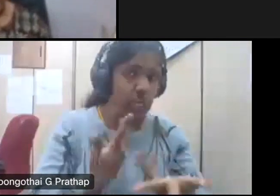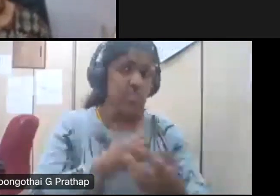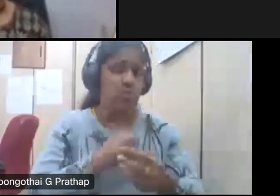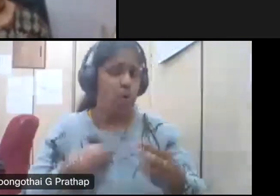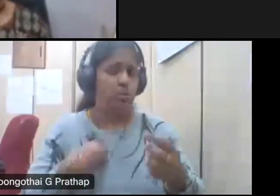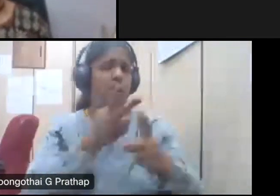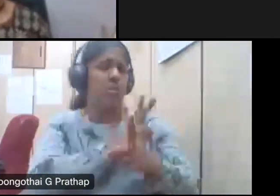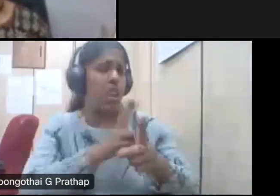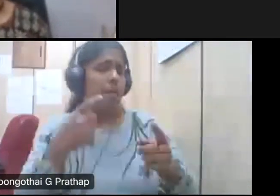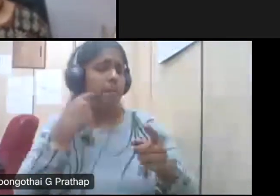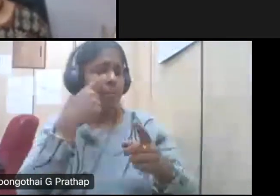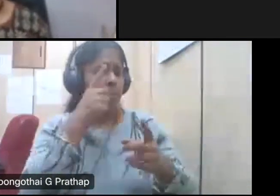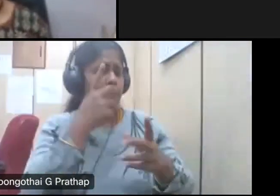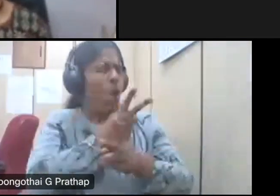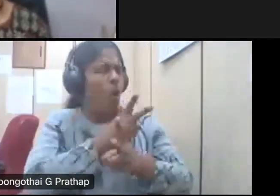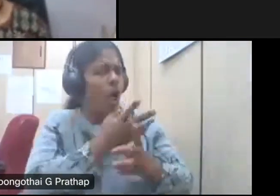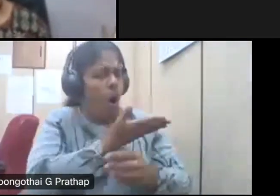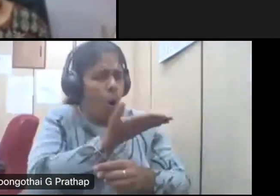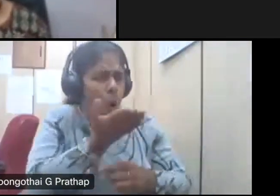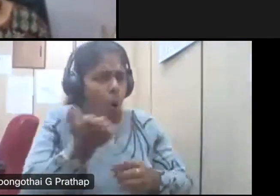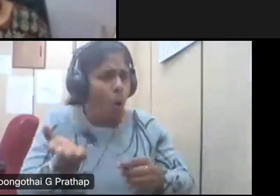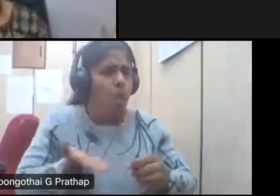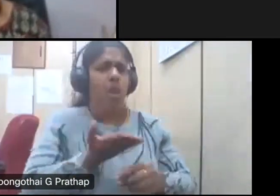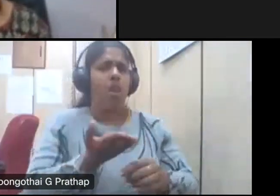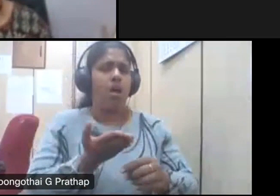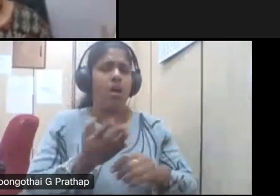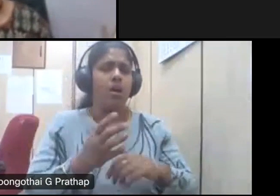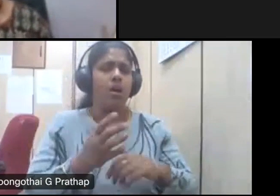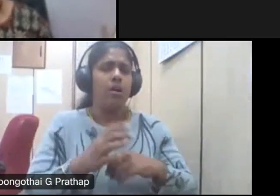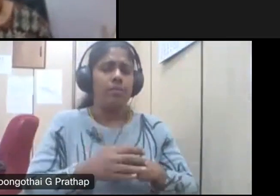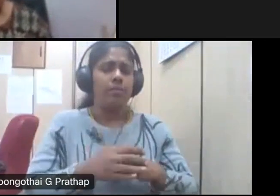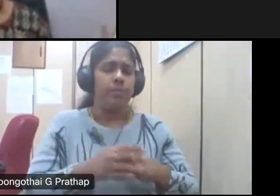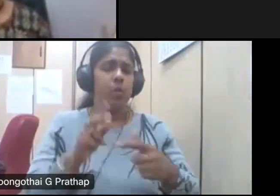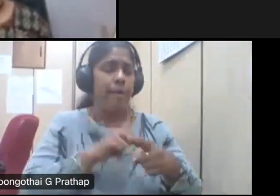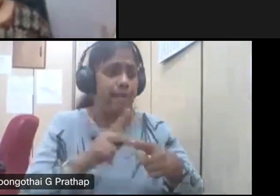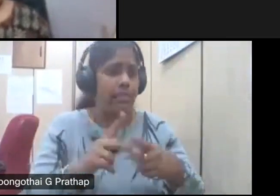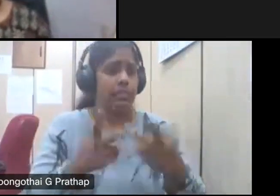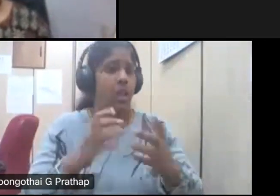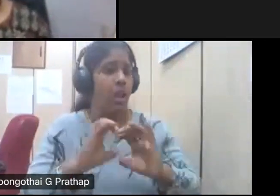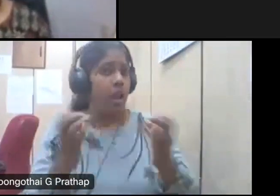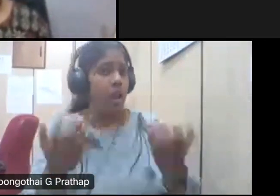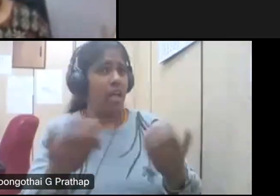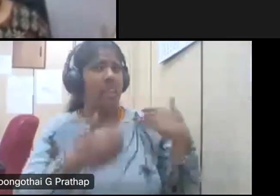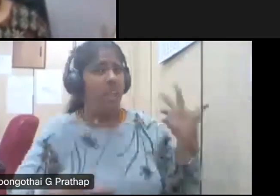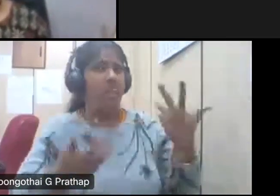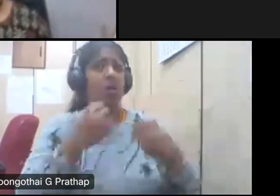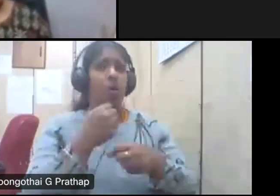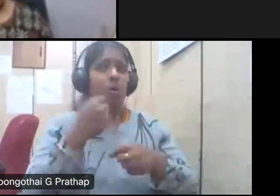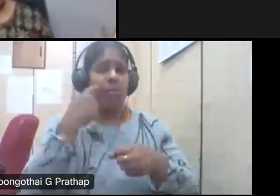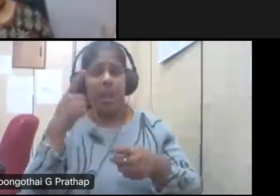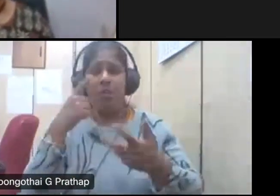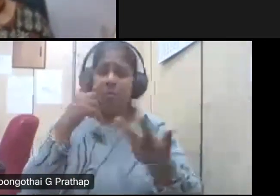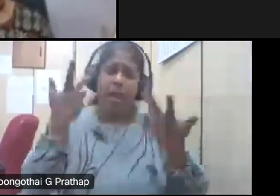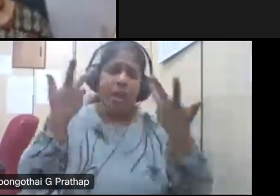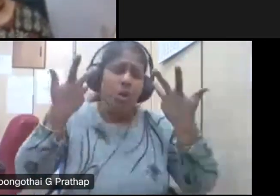parents, everyone, regardless of the class, profession, gender, our life goals,